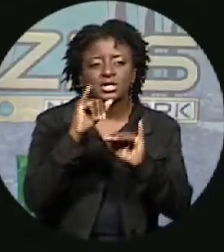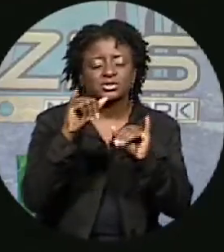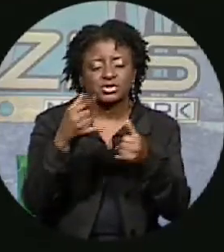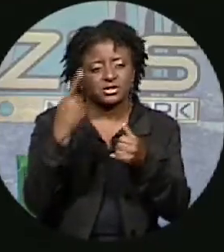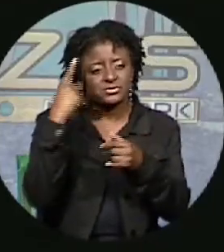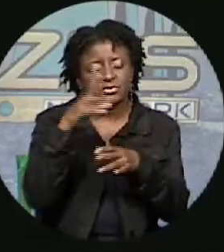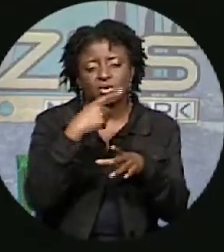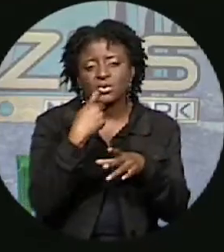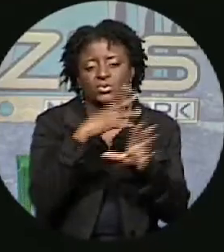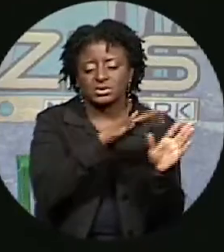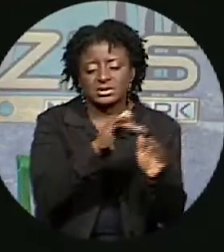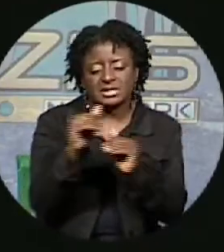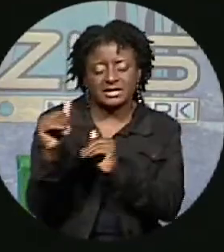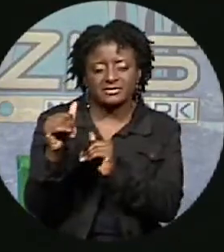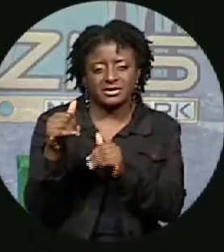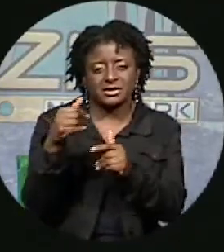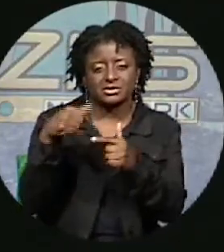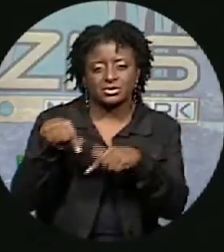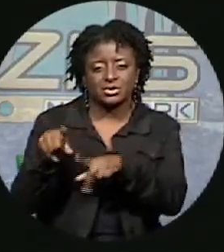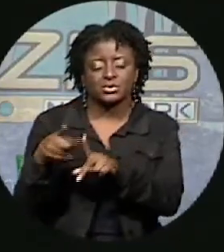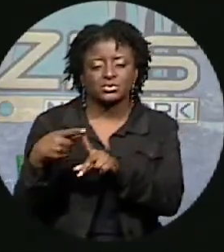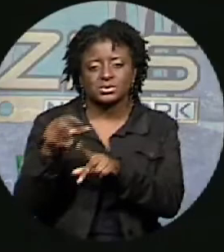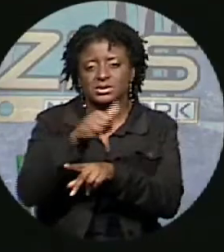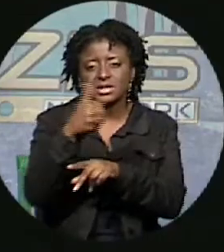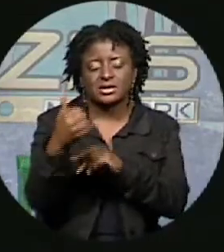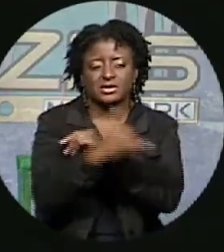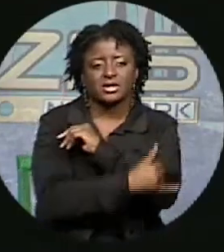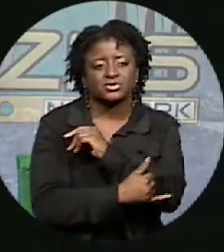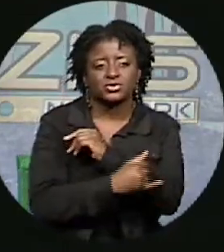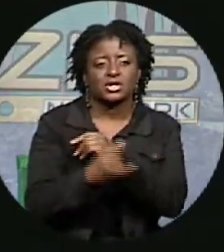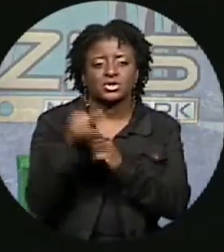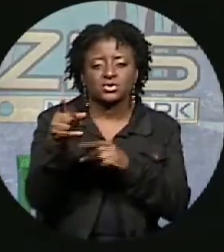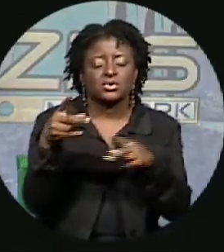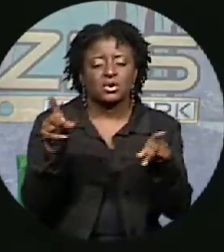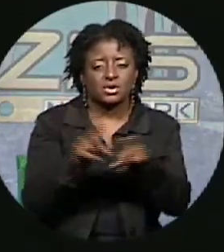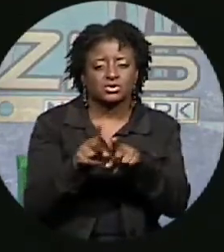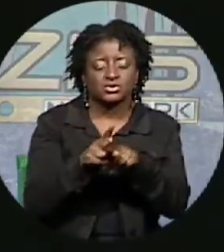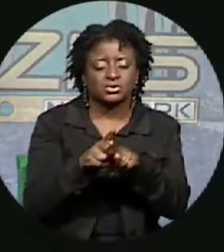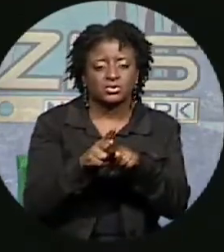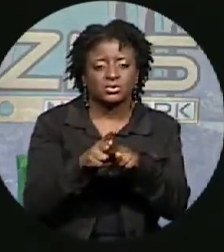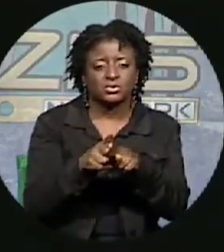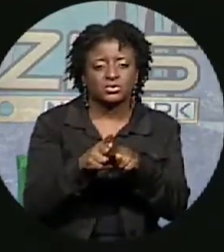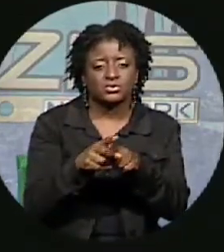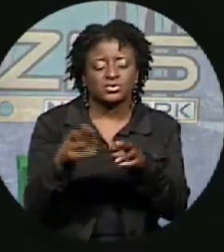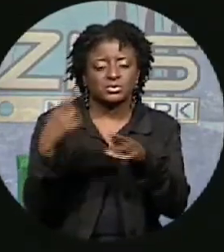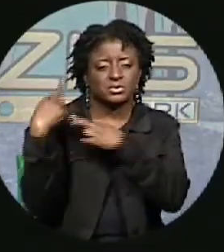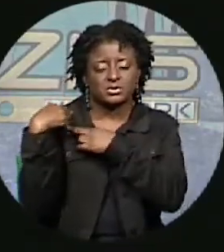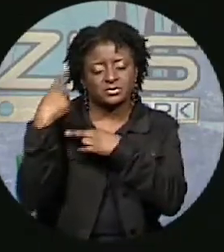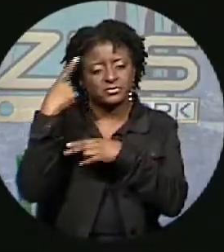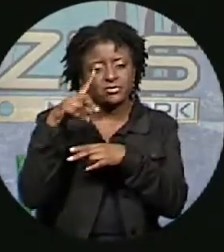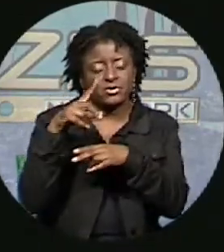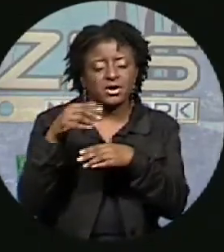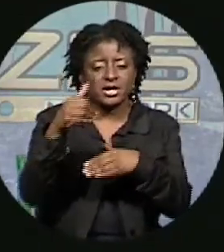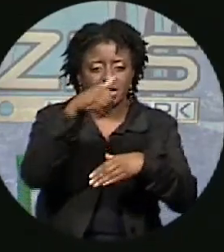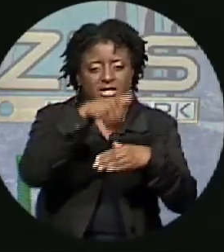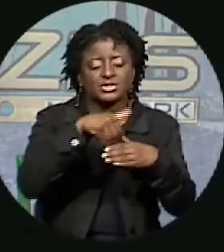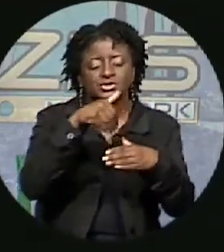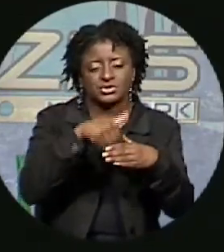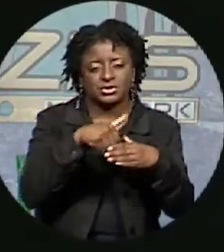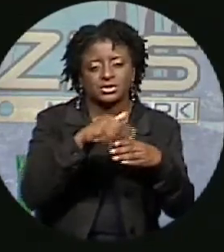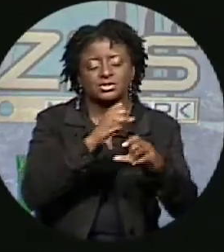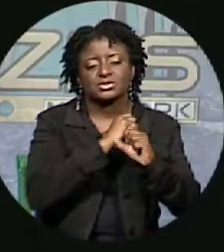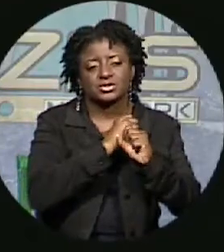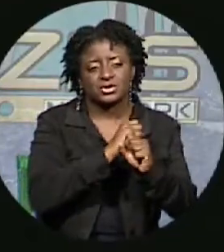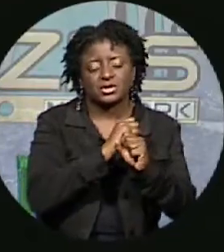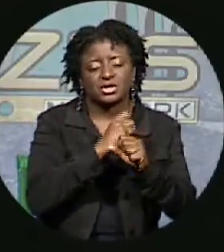leaves to go to another country, but you're also involved in security internally. And so who goes from here to Andros or